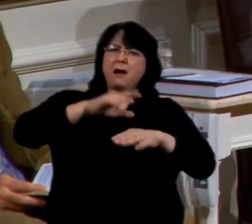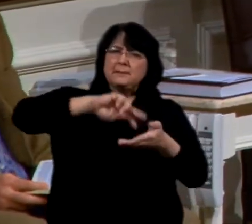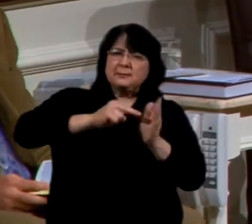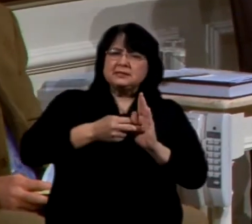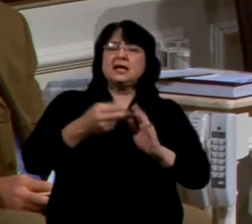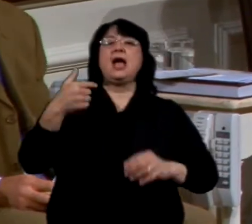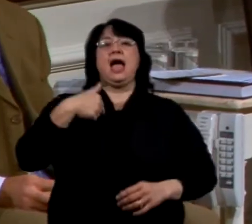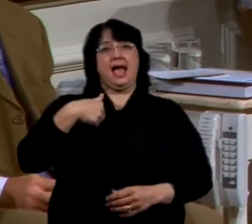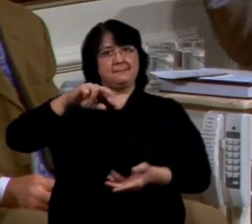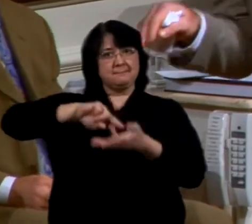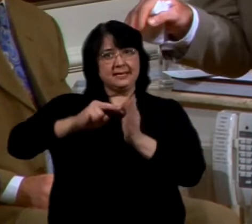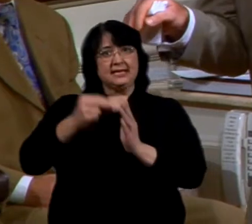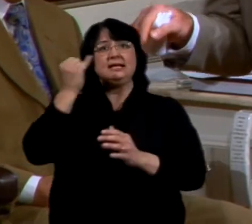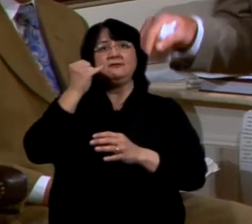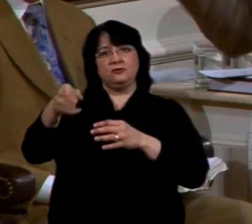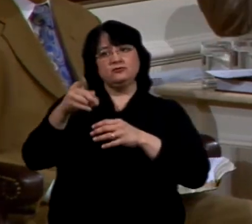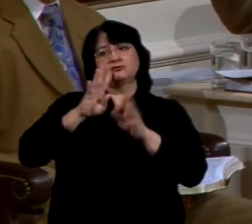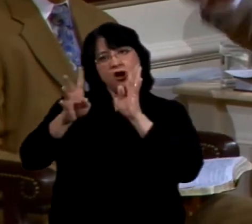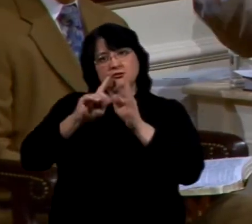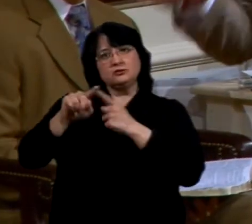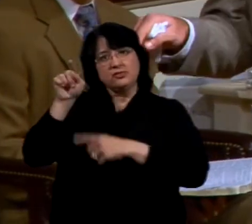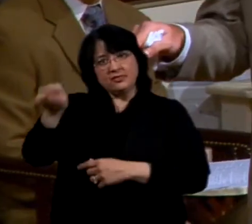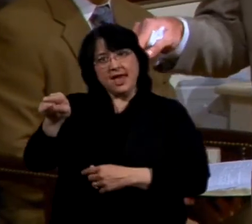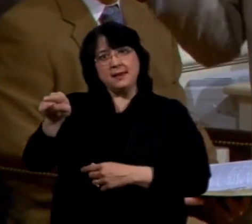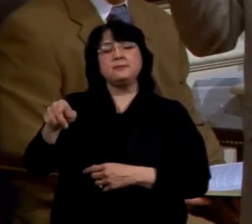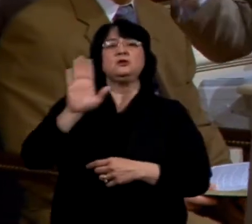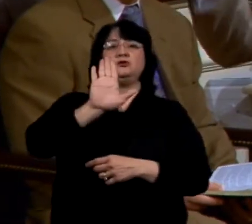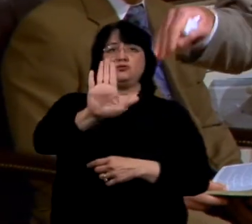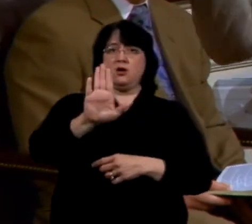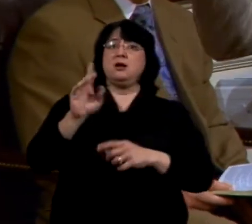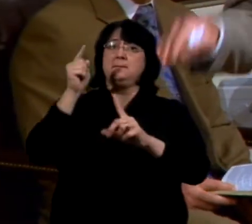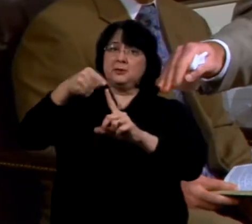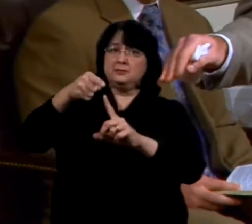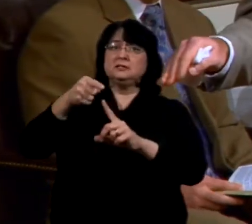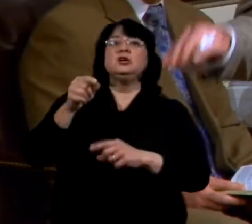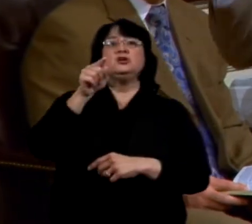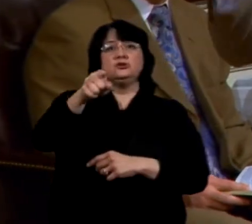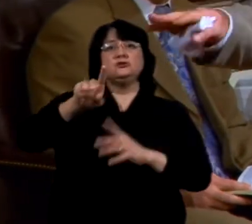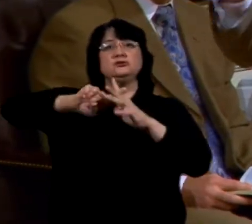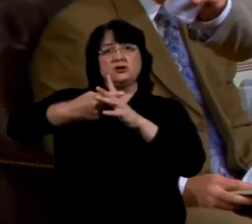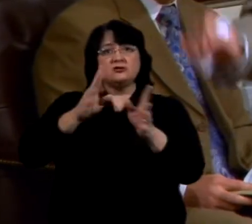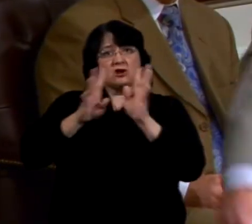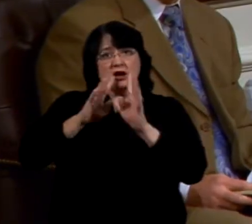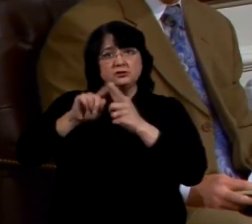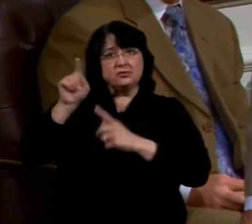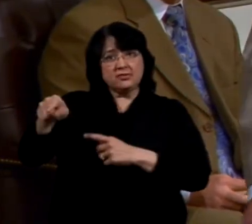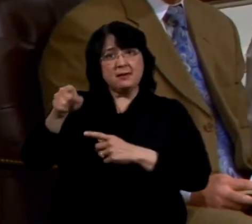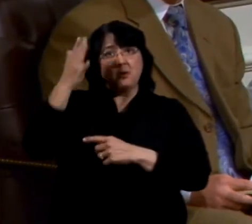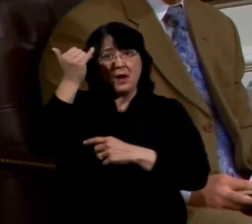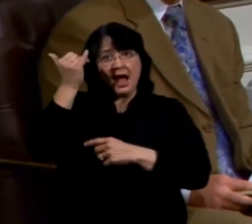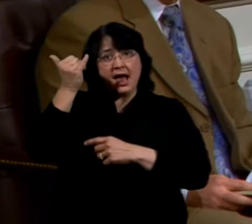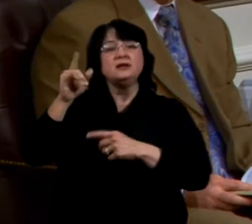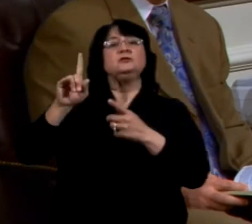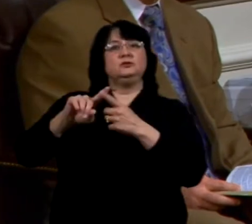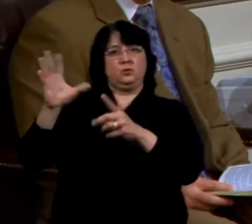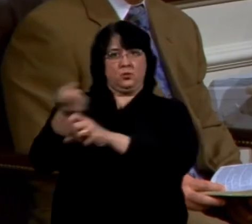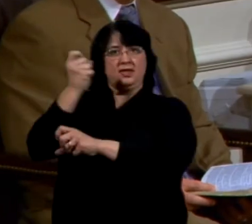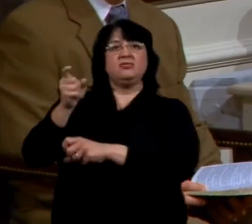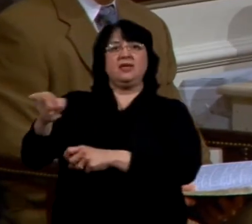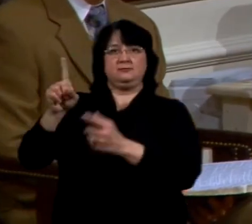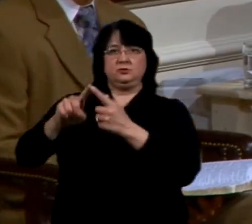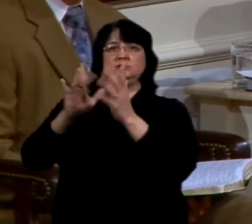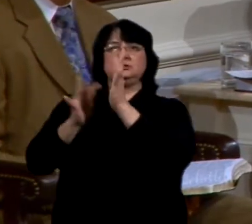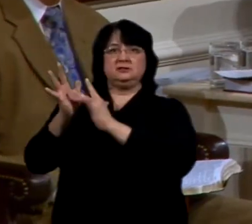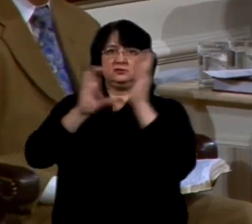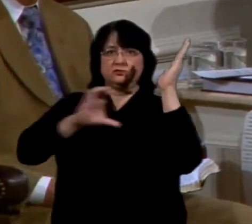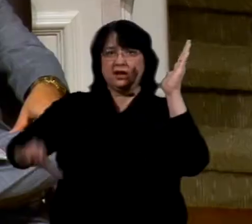mean that when you're talking to them, your whole purpose is you started the conversation to win them to Jesus Christ.